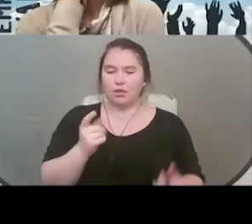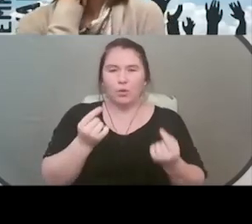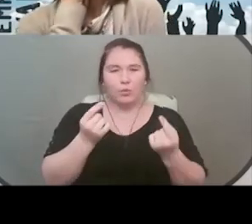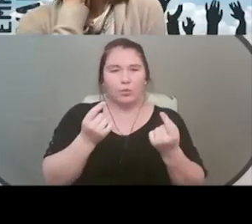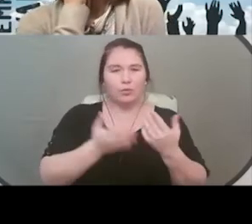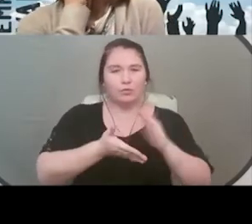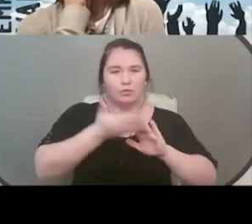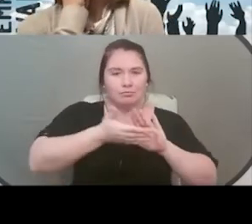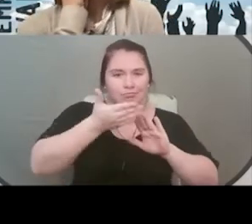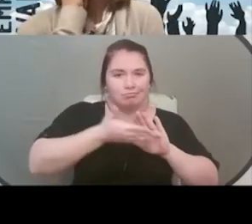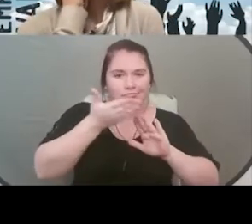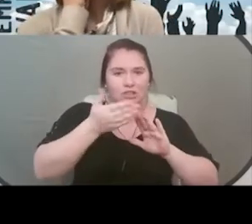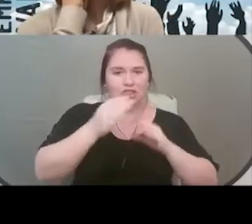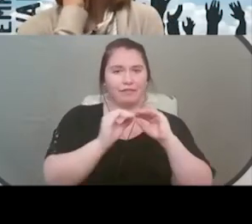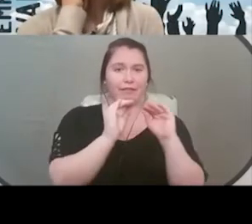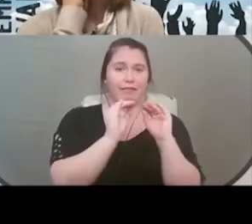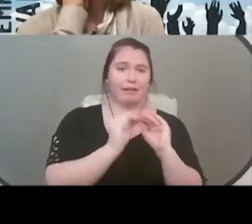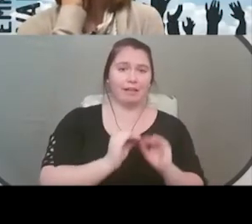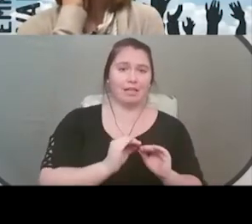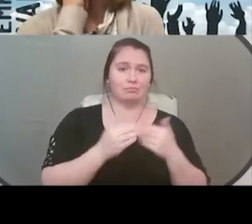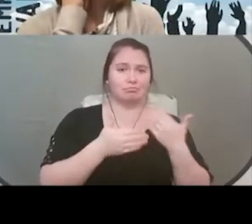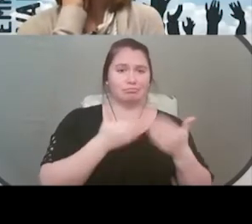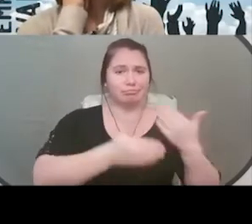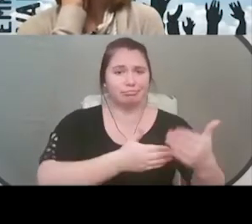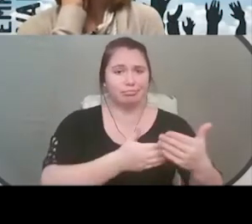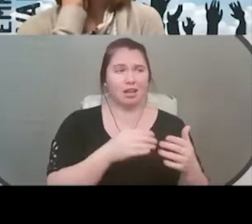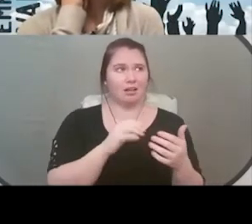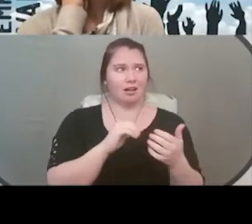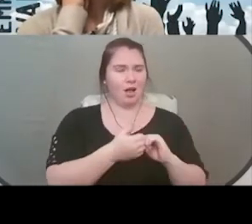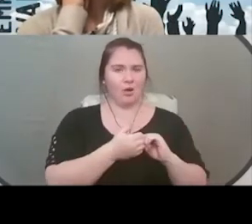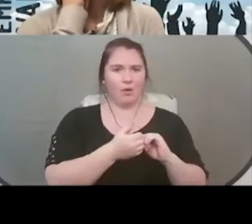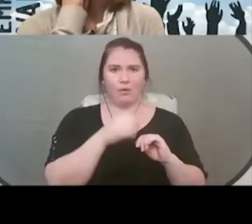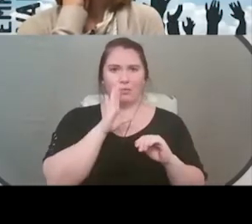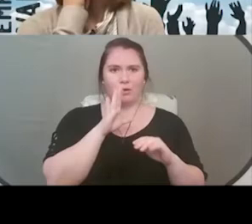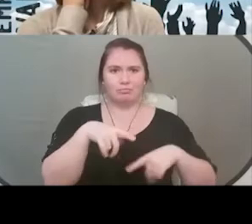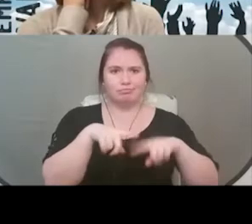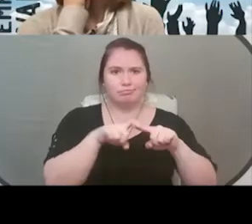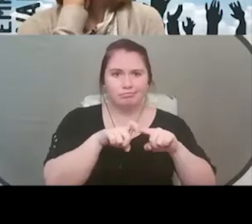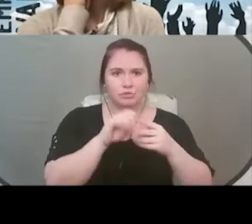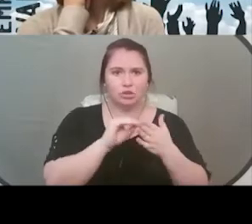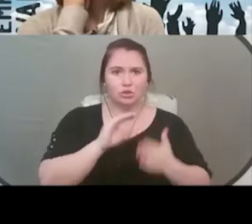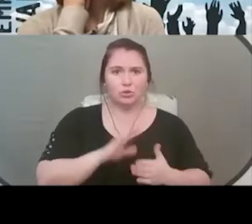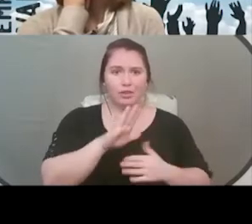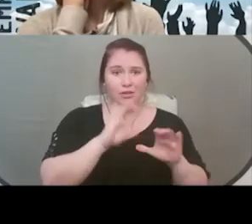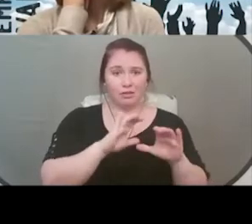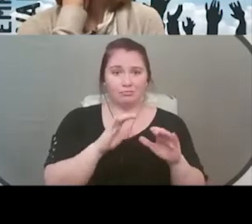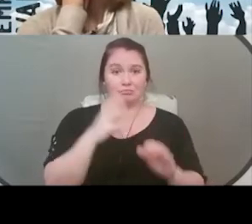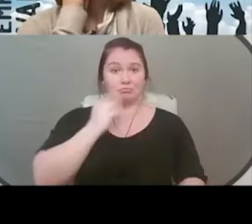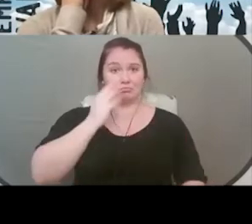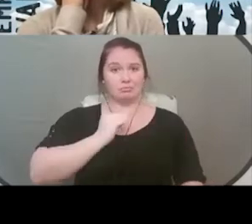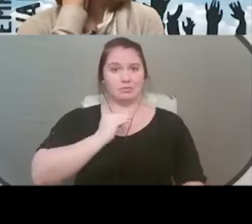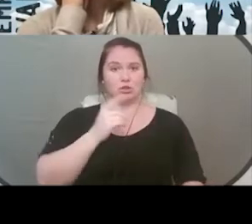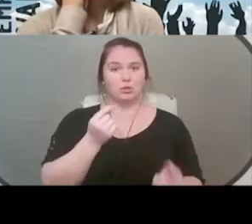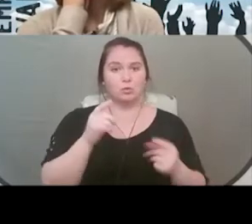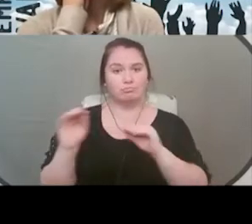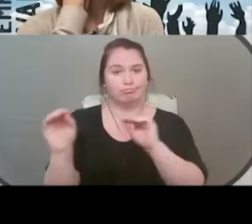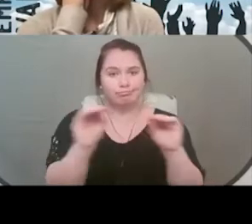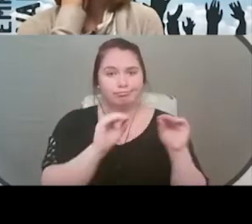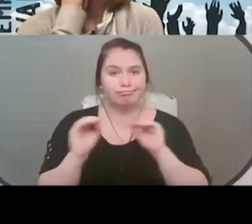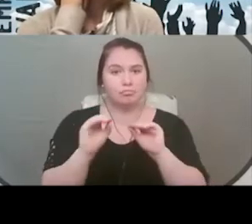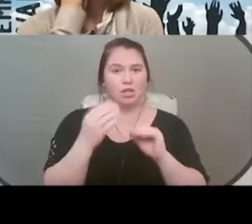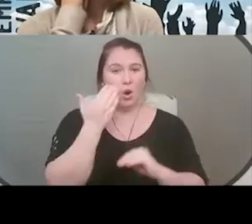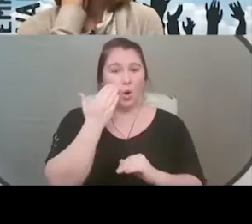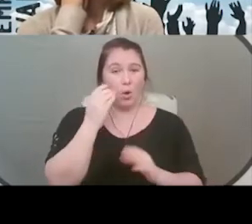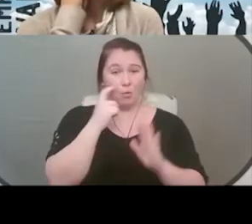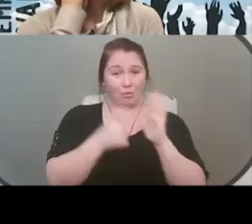as they go, it's like, how's that going to hinder the kids' processes of going to class and moving around? I noticed even walking on